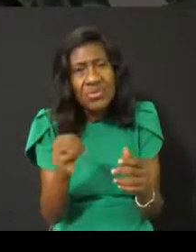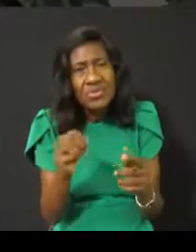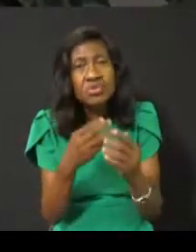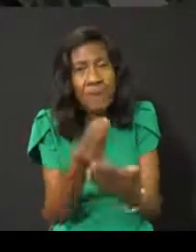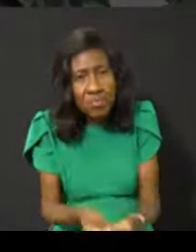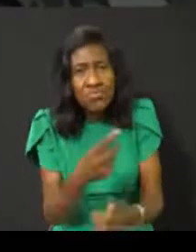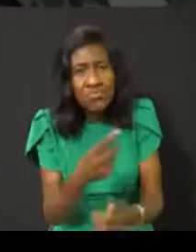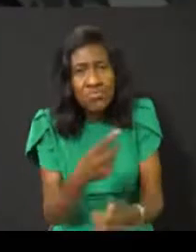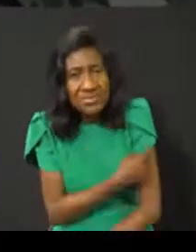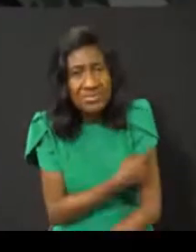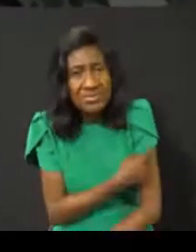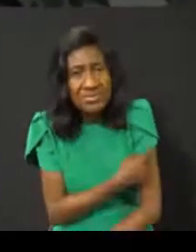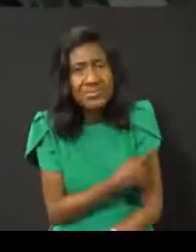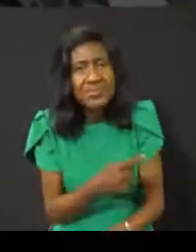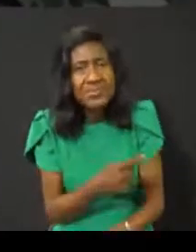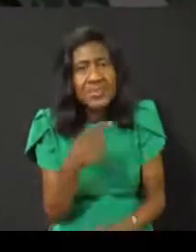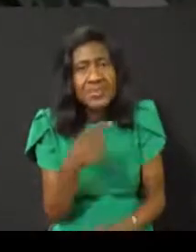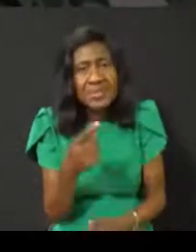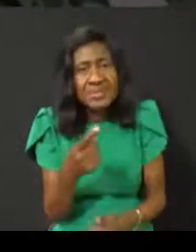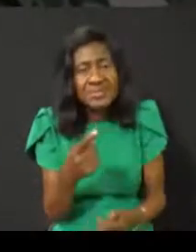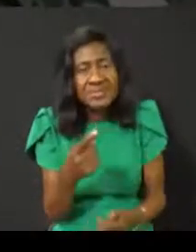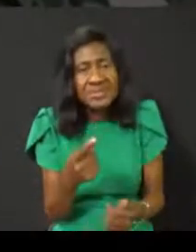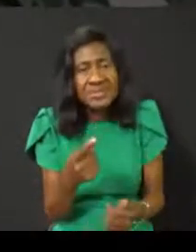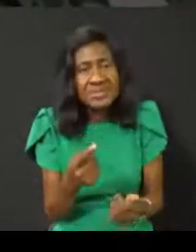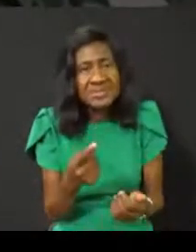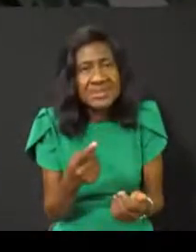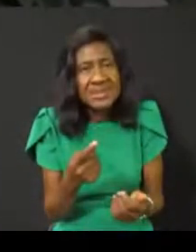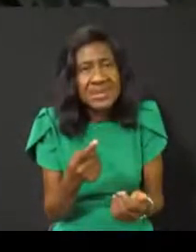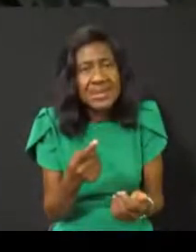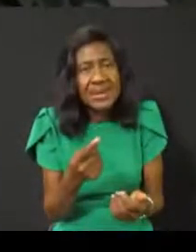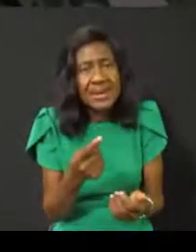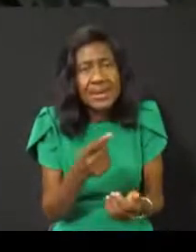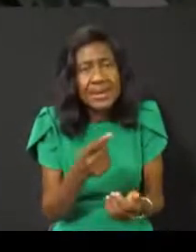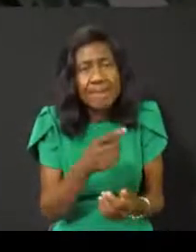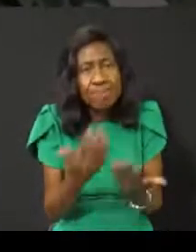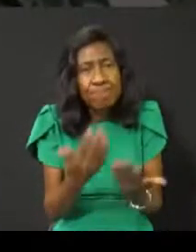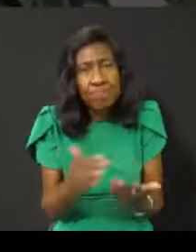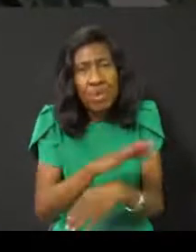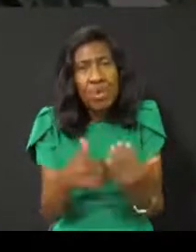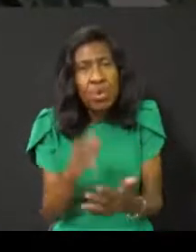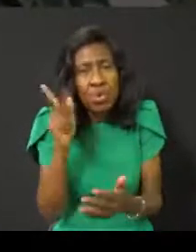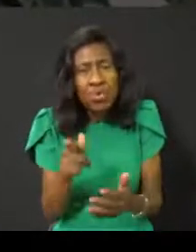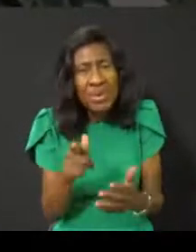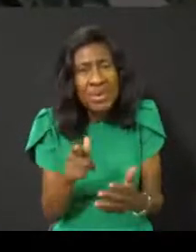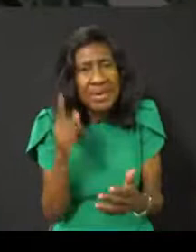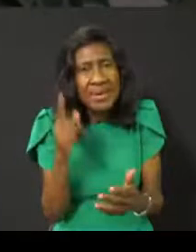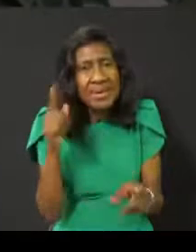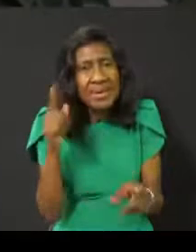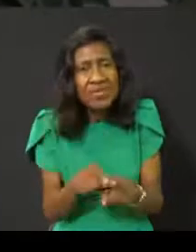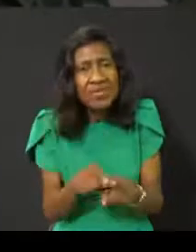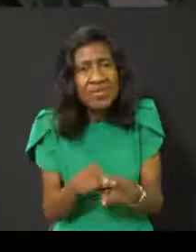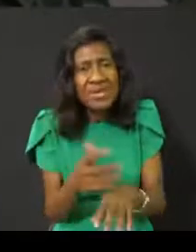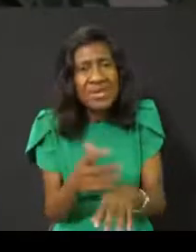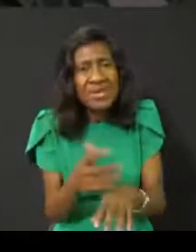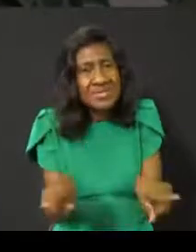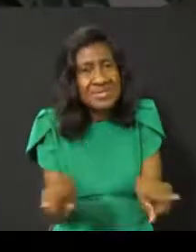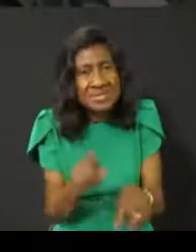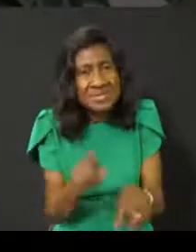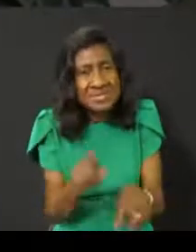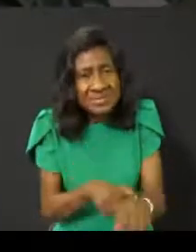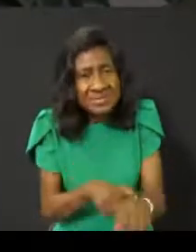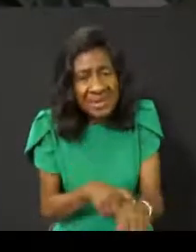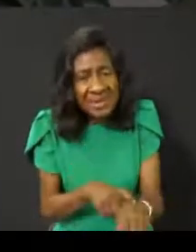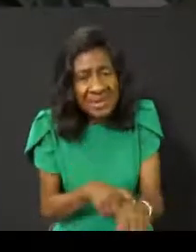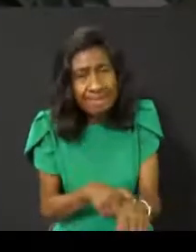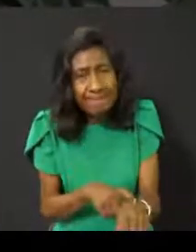And I think once one of them does, the others will probably all end up falling in line because they will have seen the data and they'll be satisfied that the data means that